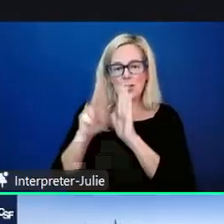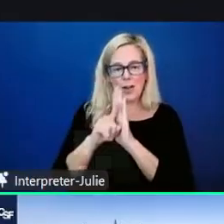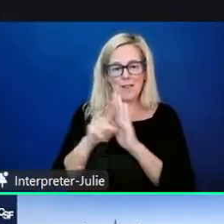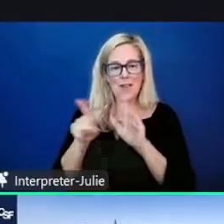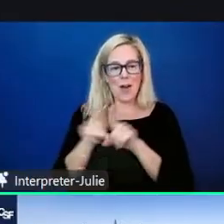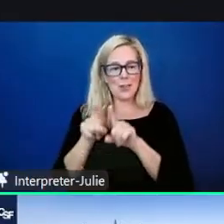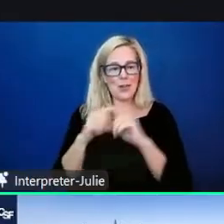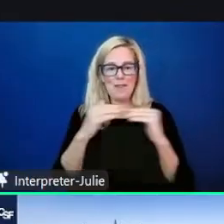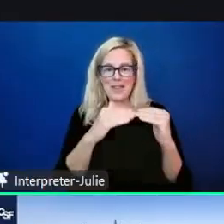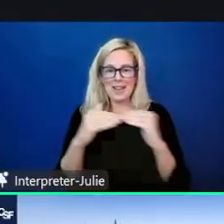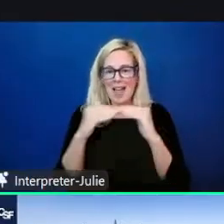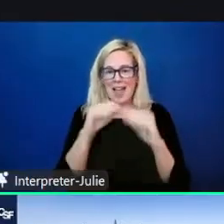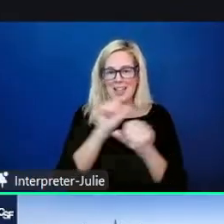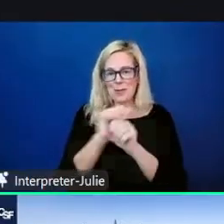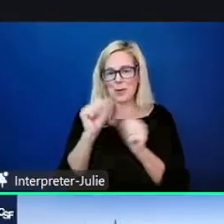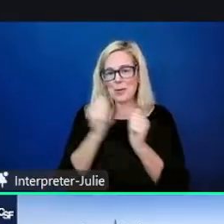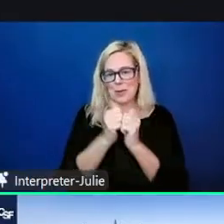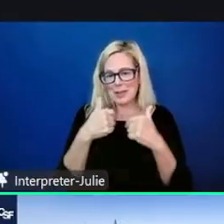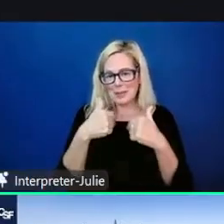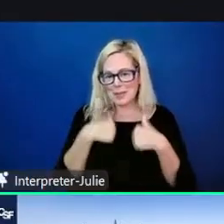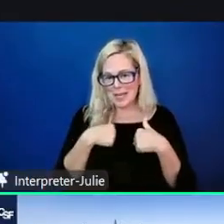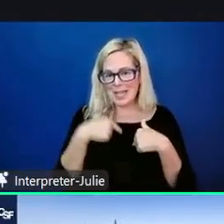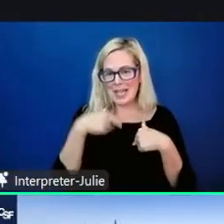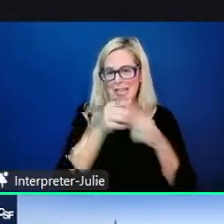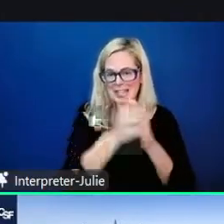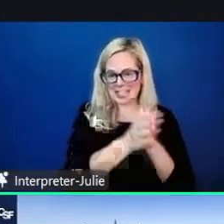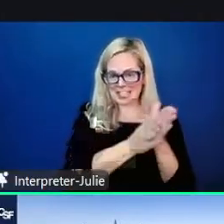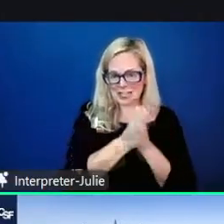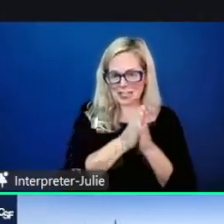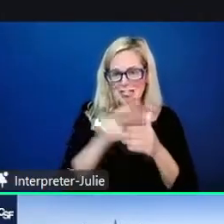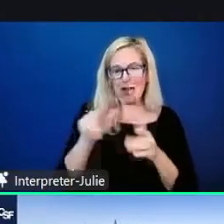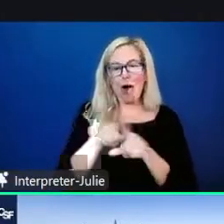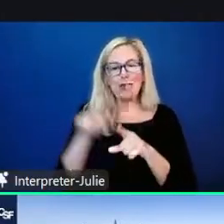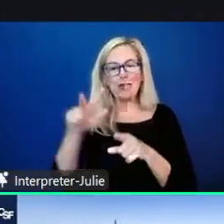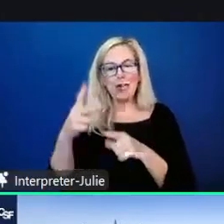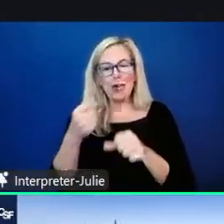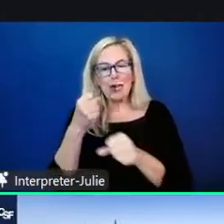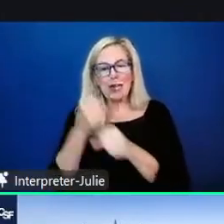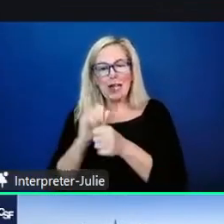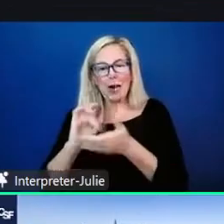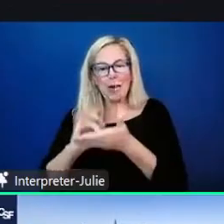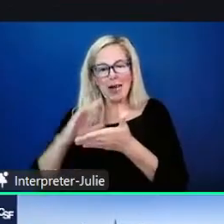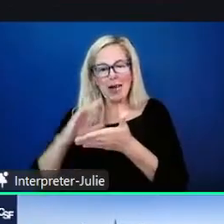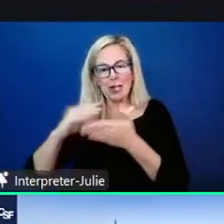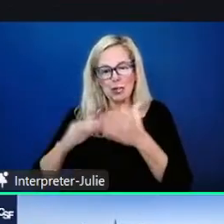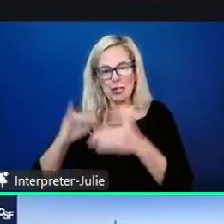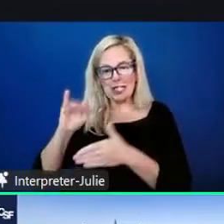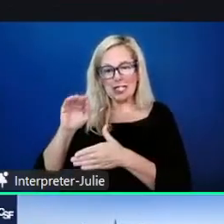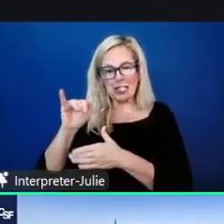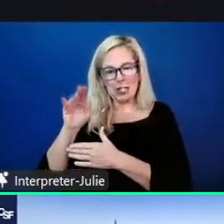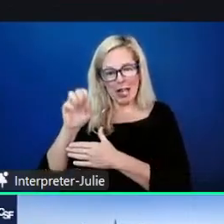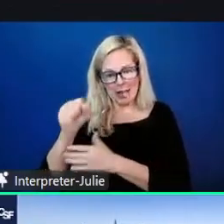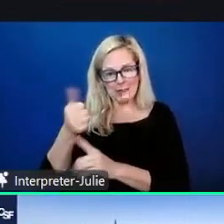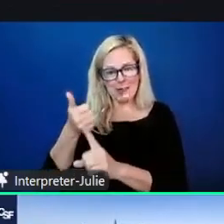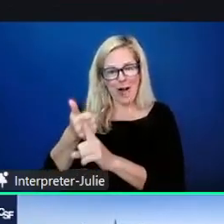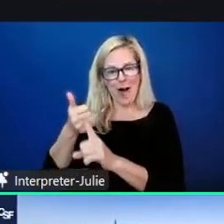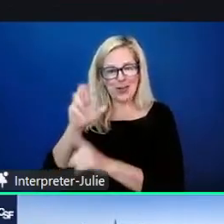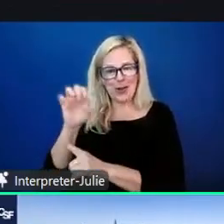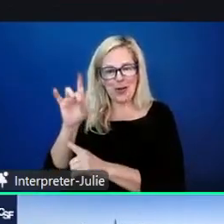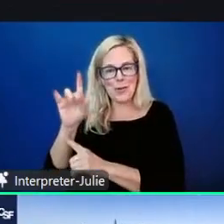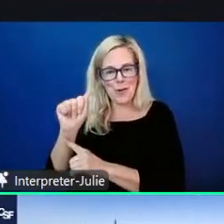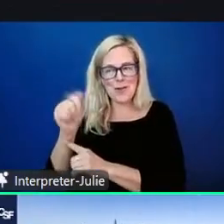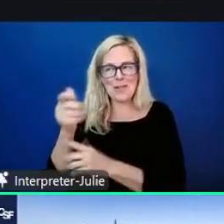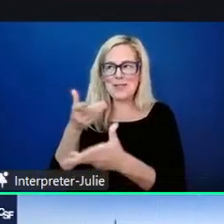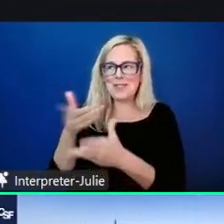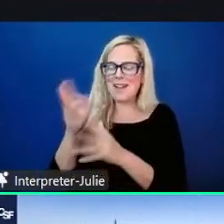and that has worked with me on this initiative. He's also a third-year medical student. His name is James, also a CODA. It was really great to